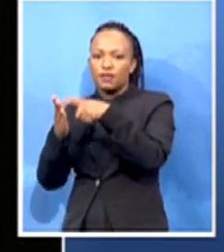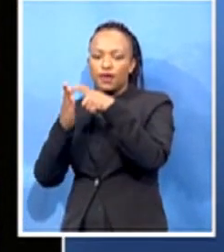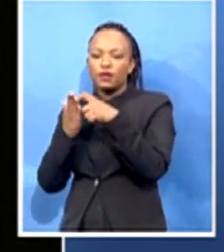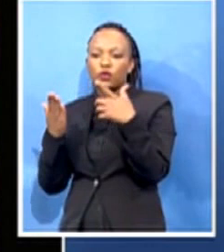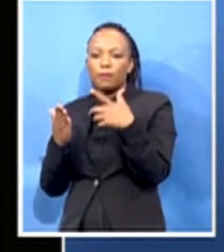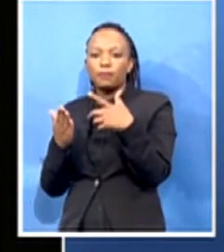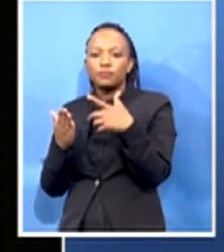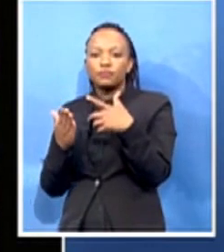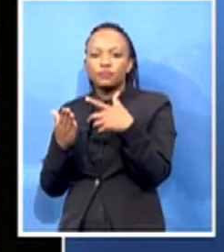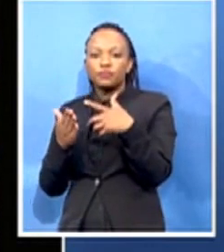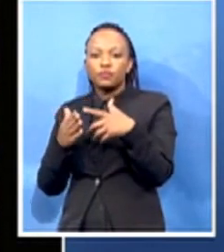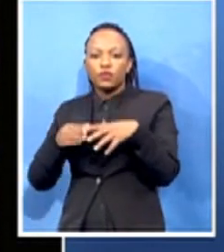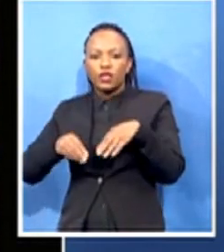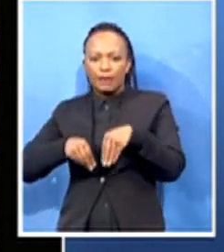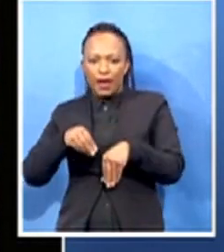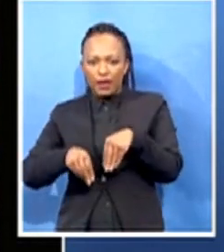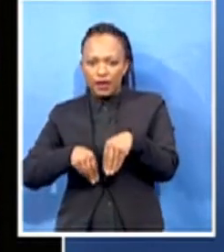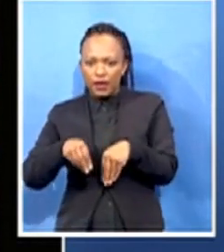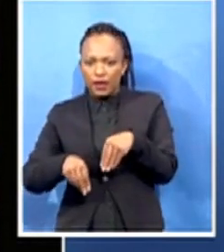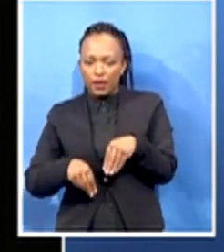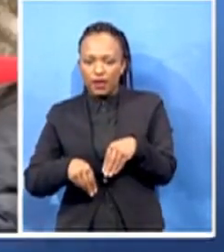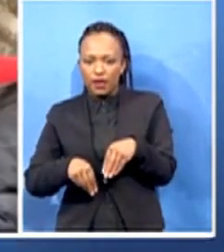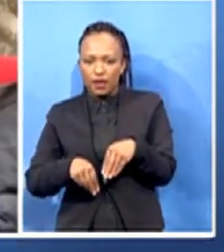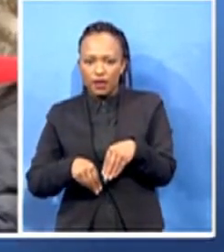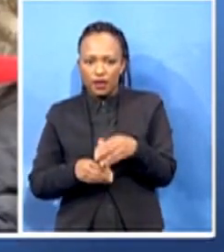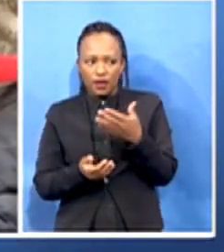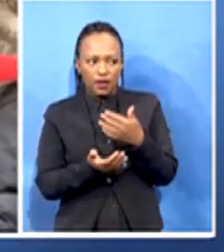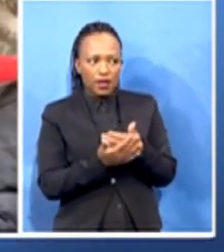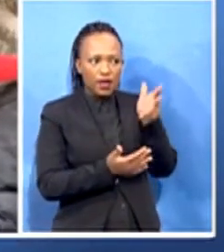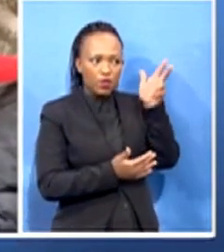Yeah. Can you hear me? Perfectly. Please continue.